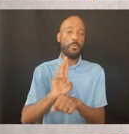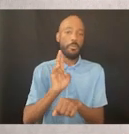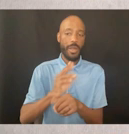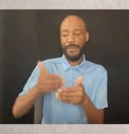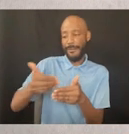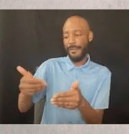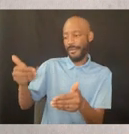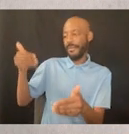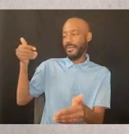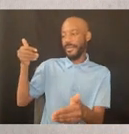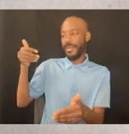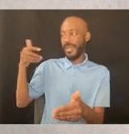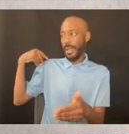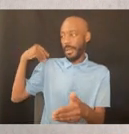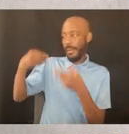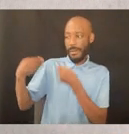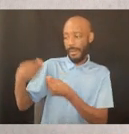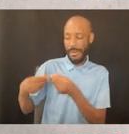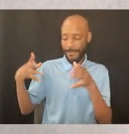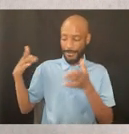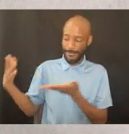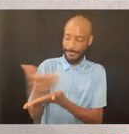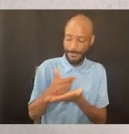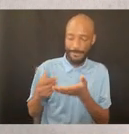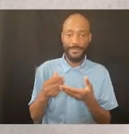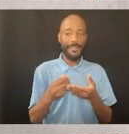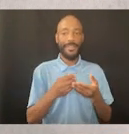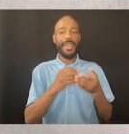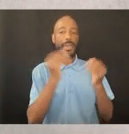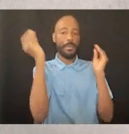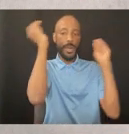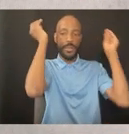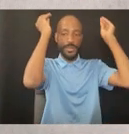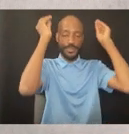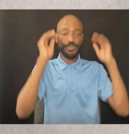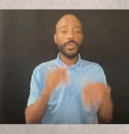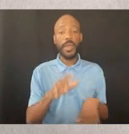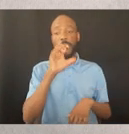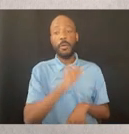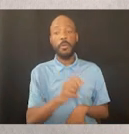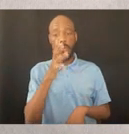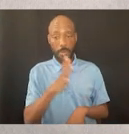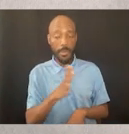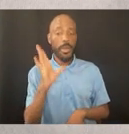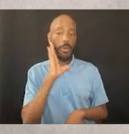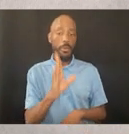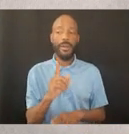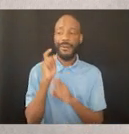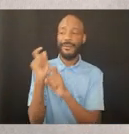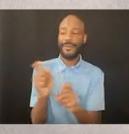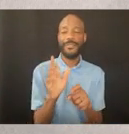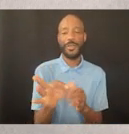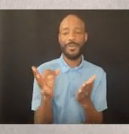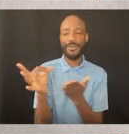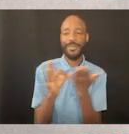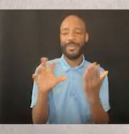and power. An old woman will often distribute her tokens to loved ones with stories and songs. It is considered a